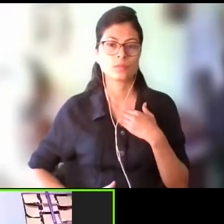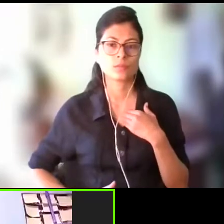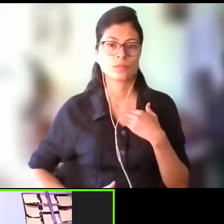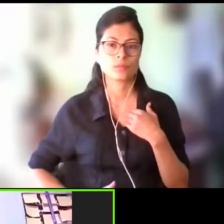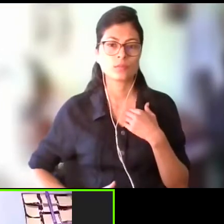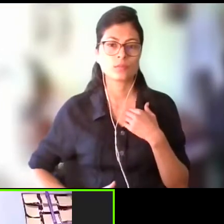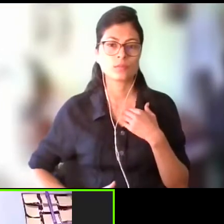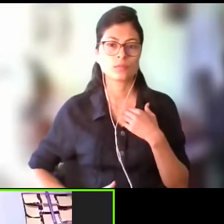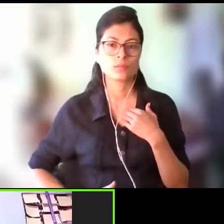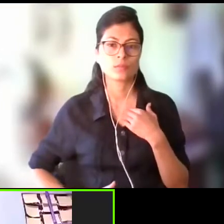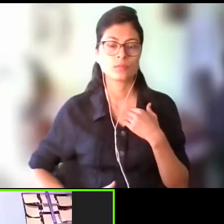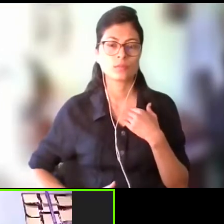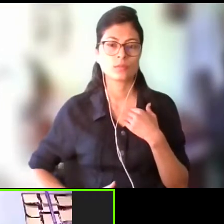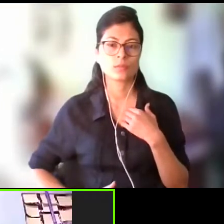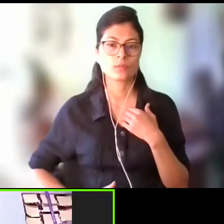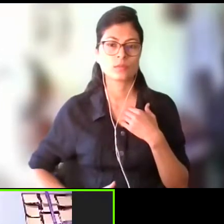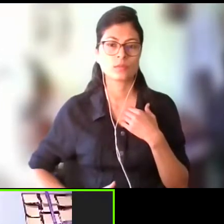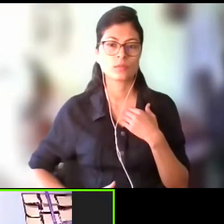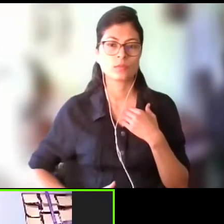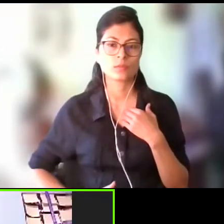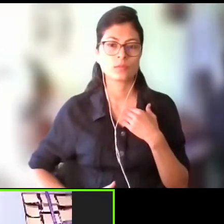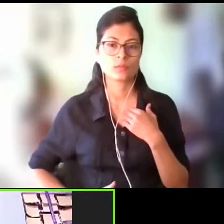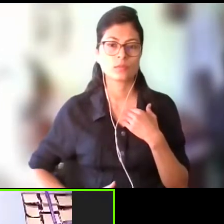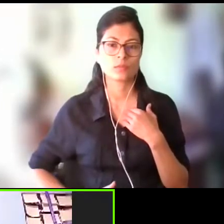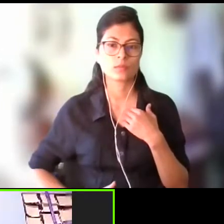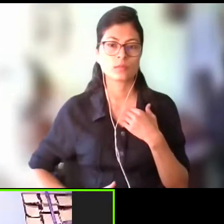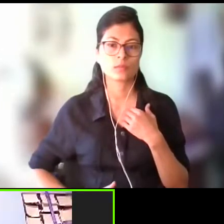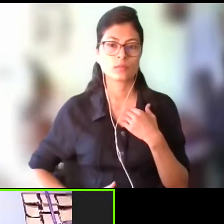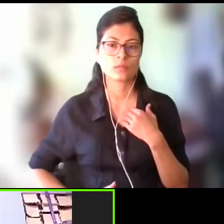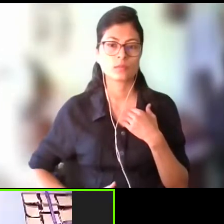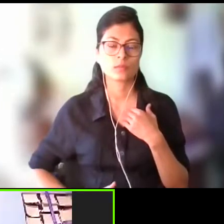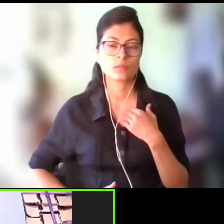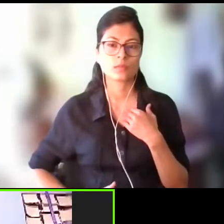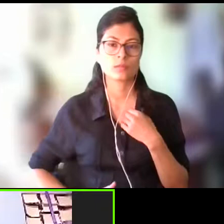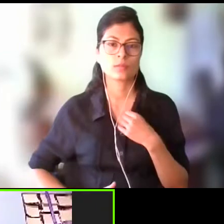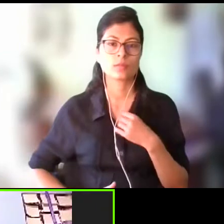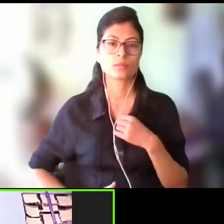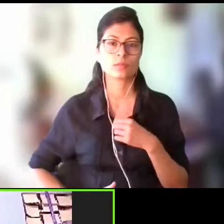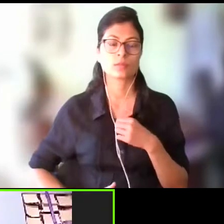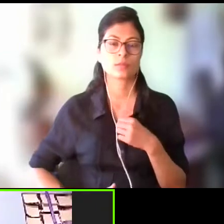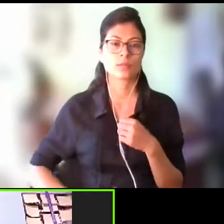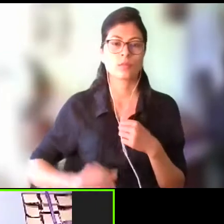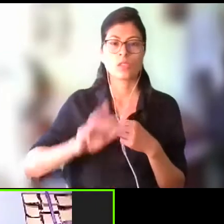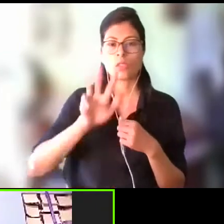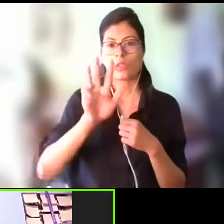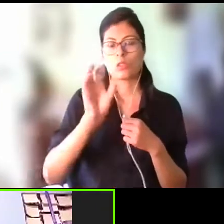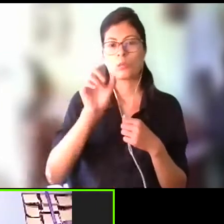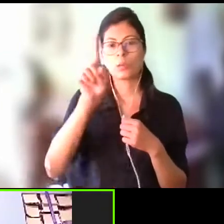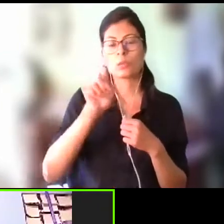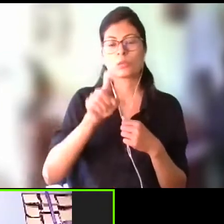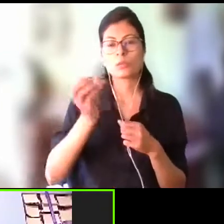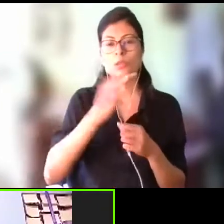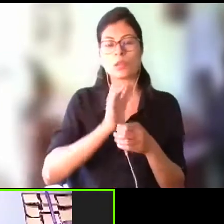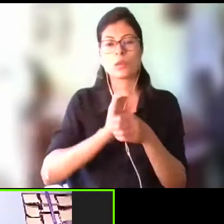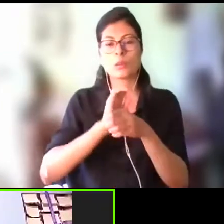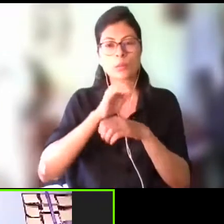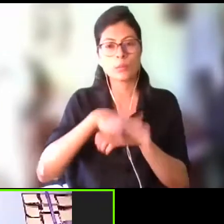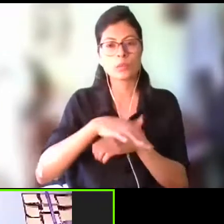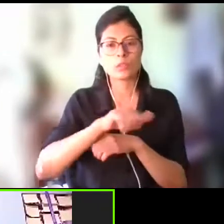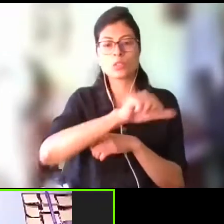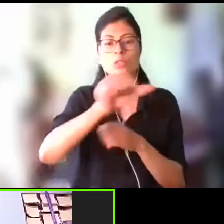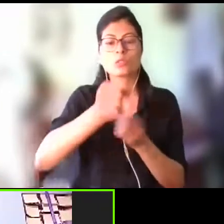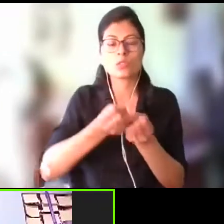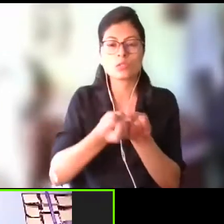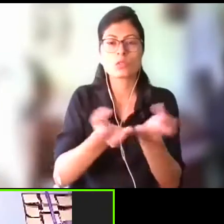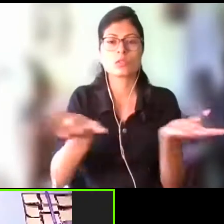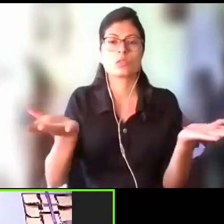more than 90% of the population are non-indigenous and they depend entirely on the nearby community forest for their survival.